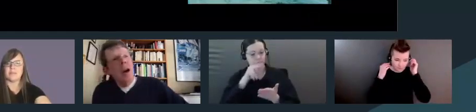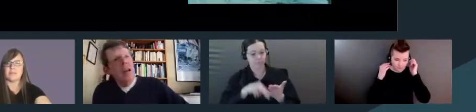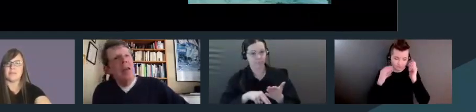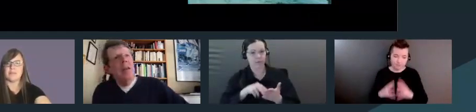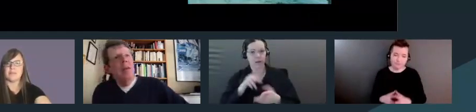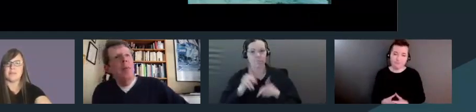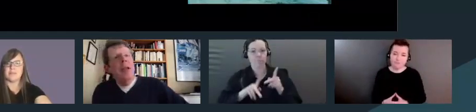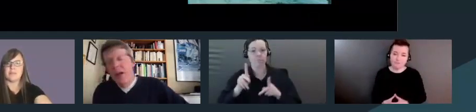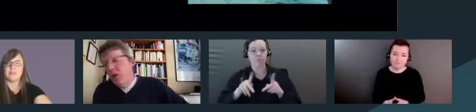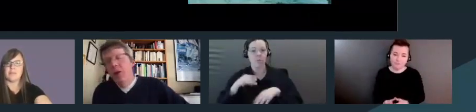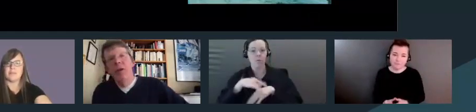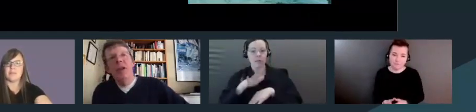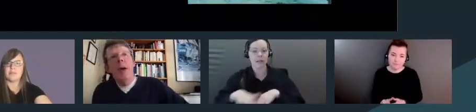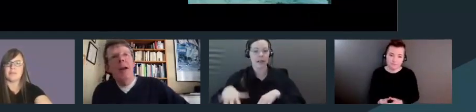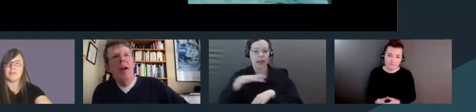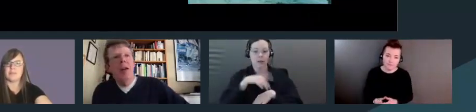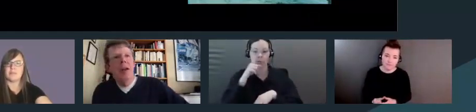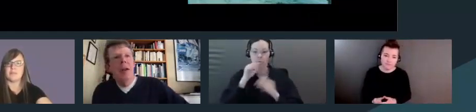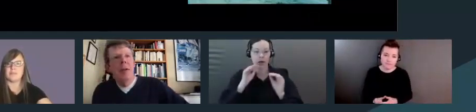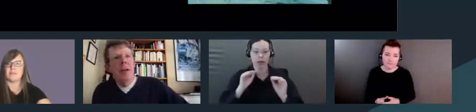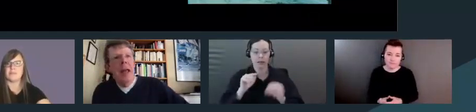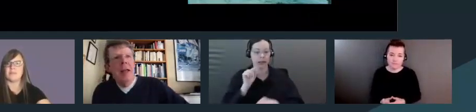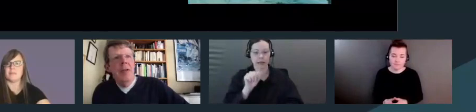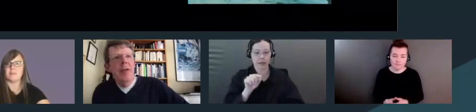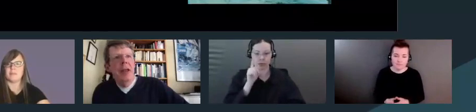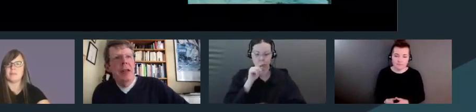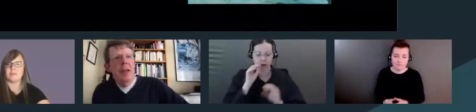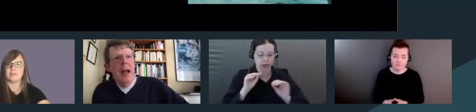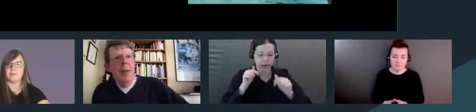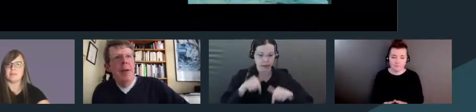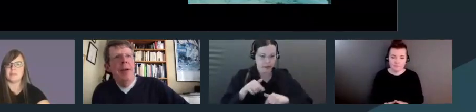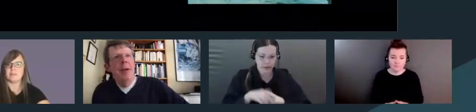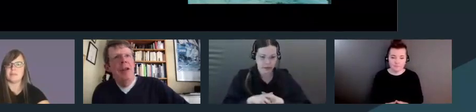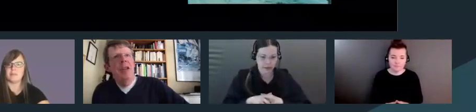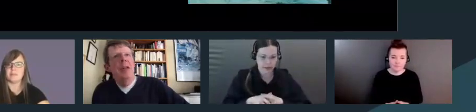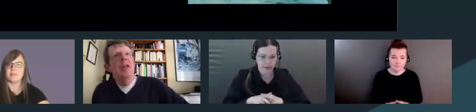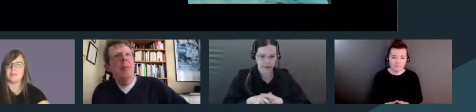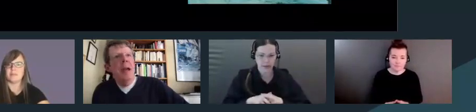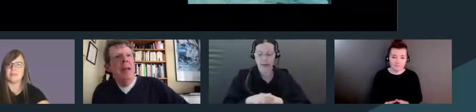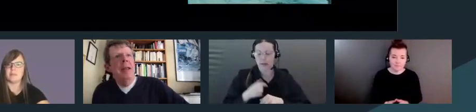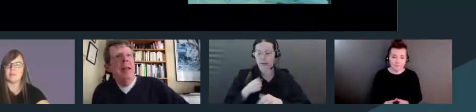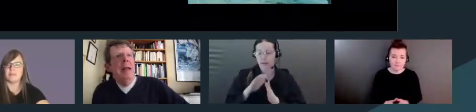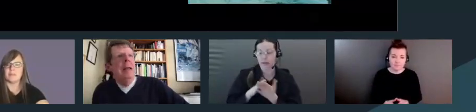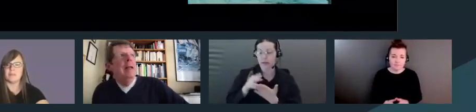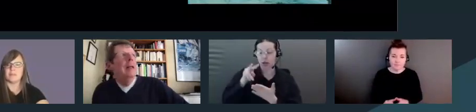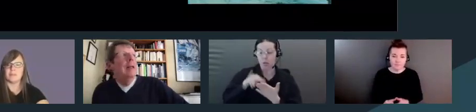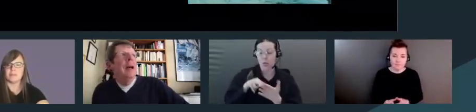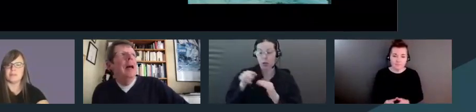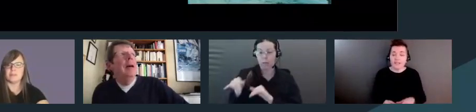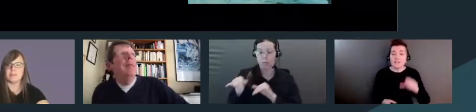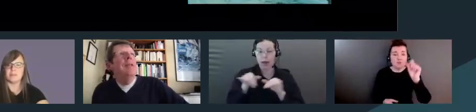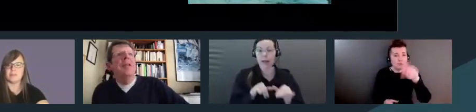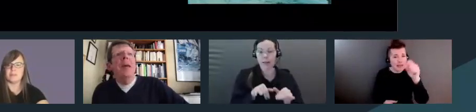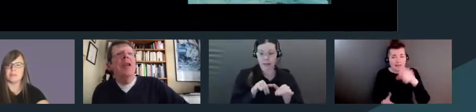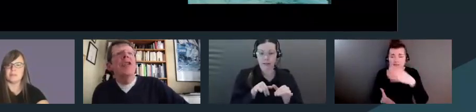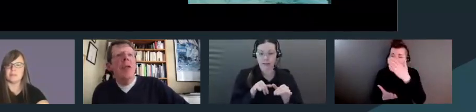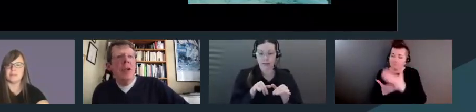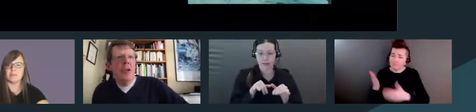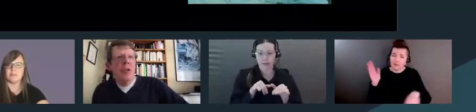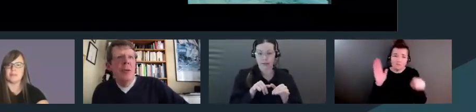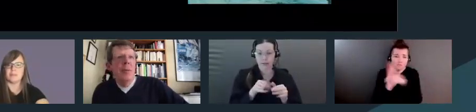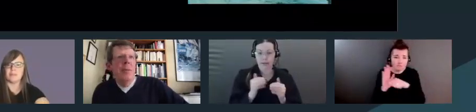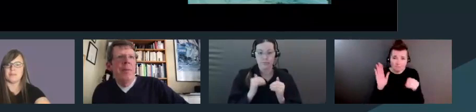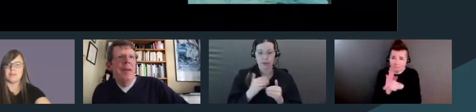that there is potential, despite all the negative things that happened, despite the